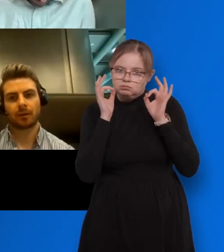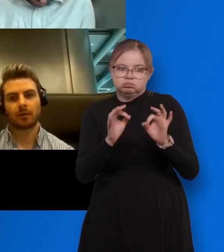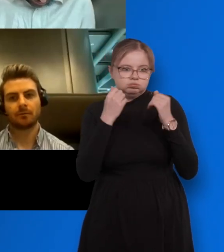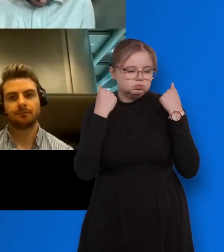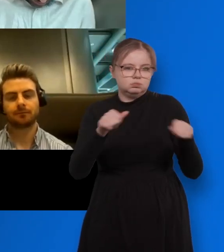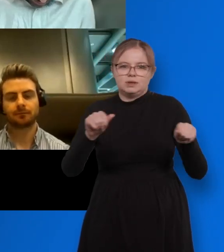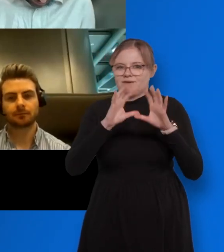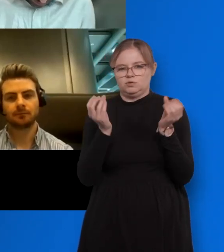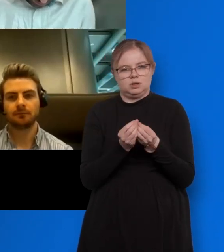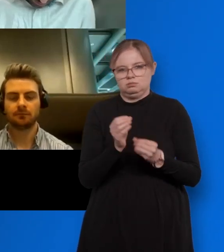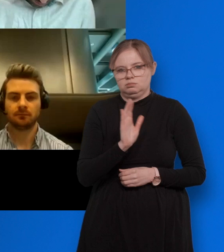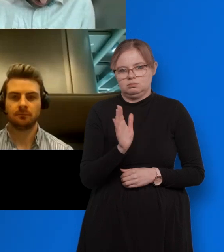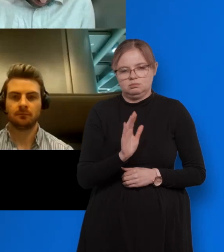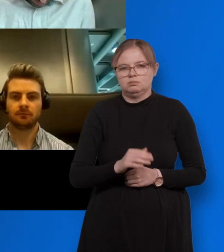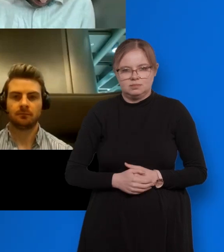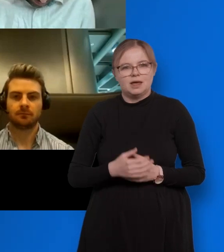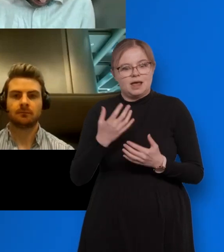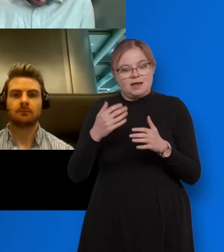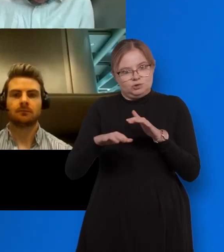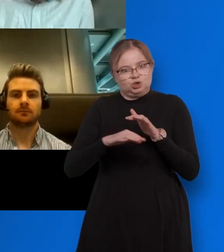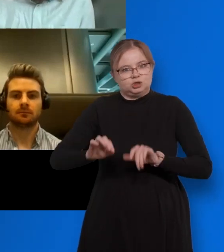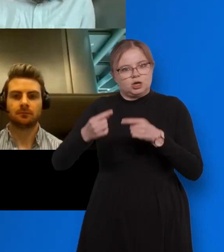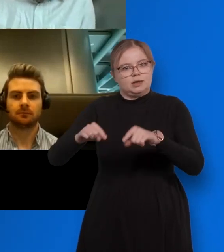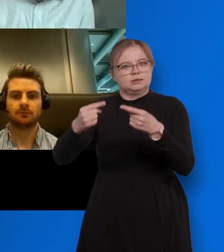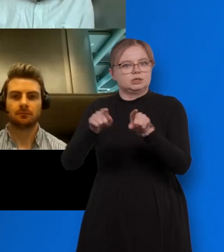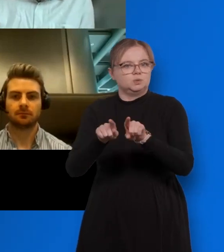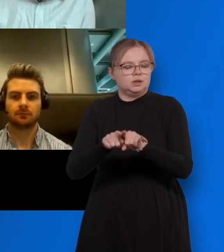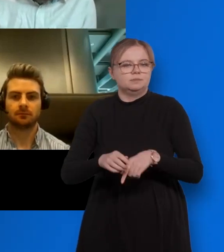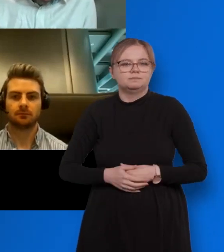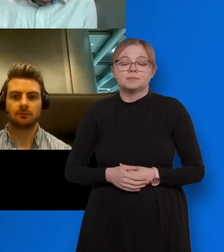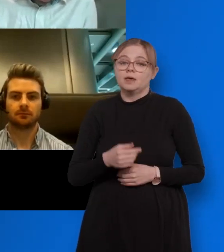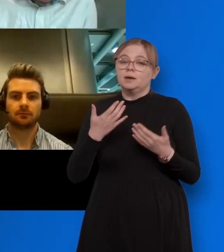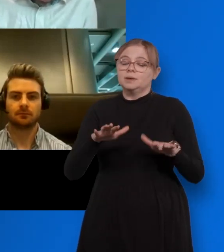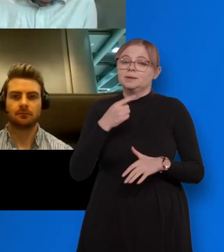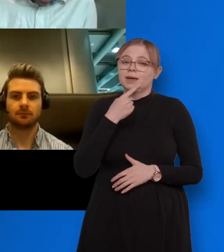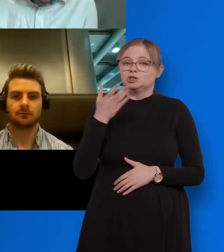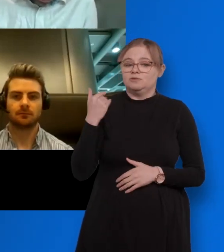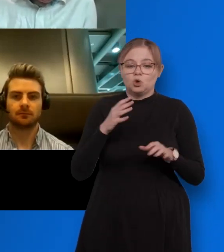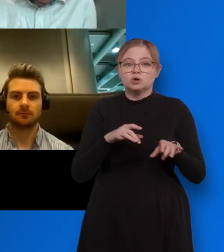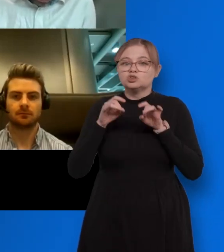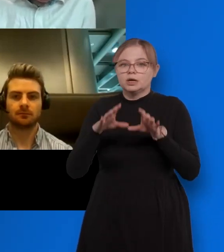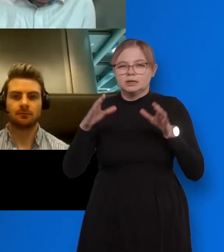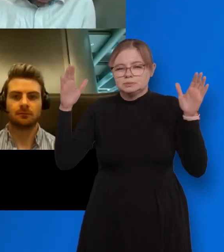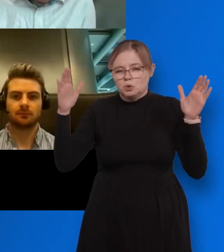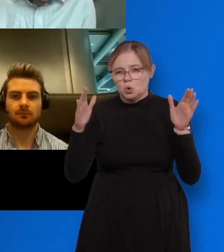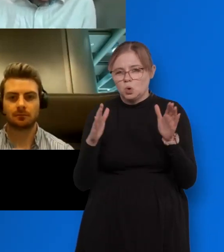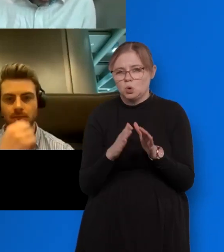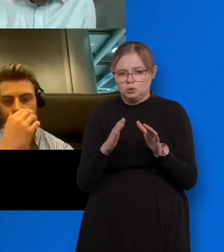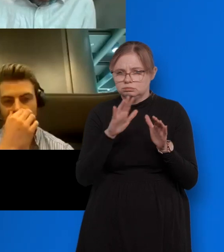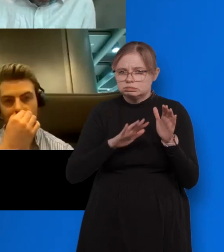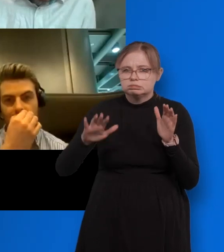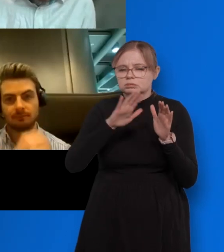but it has its challenges. And as I mentioned, Australia is pretty small.